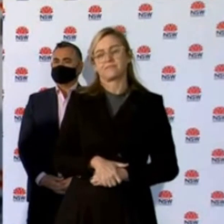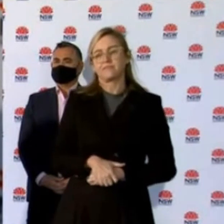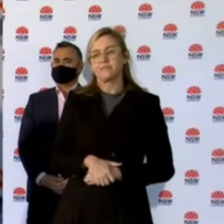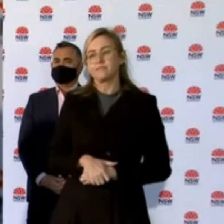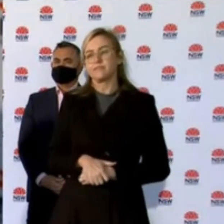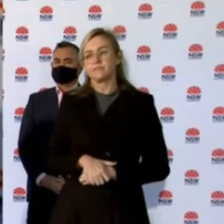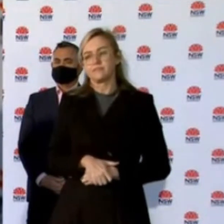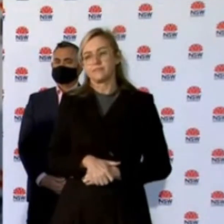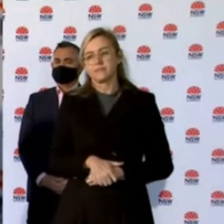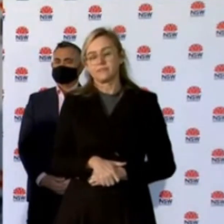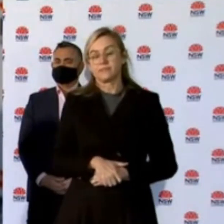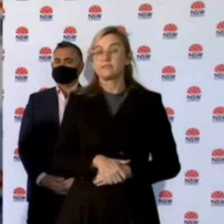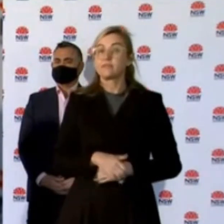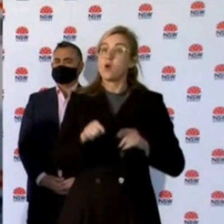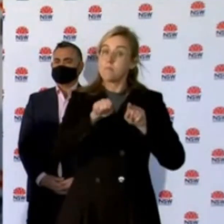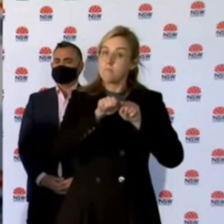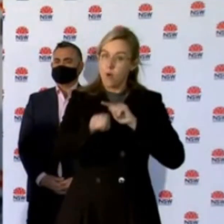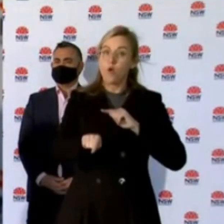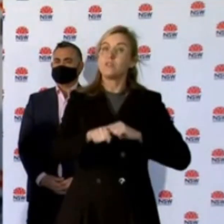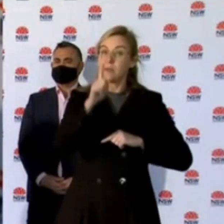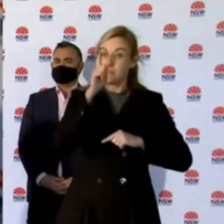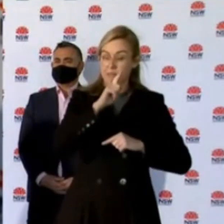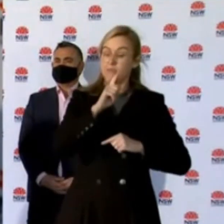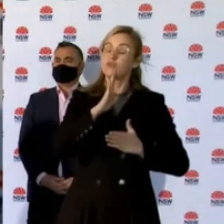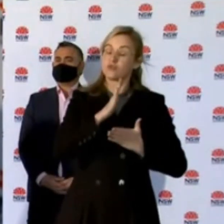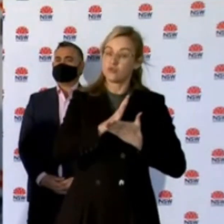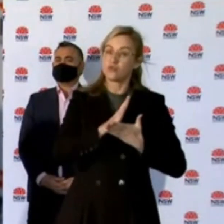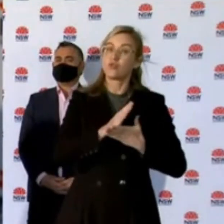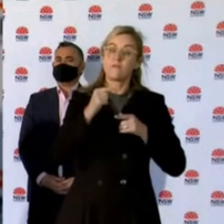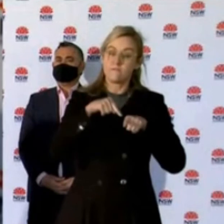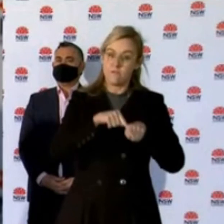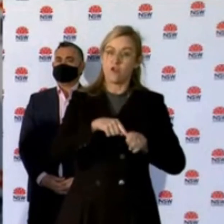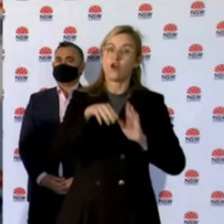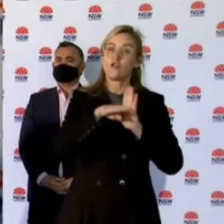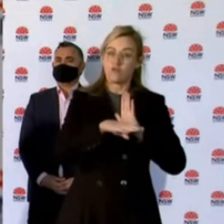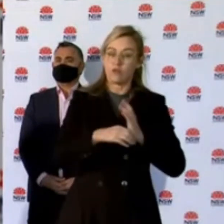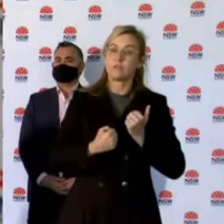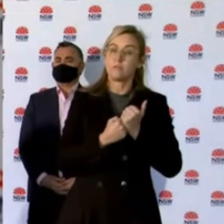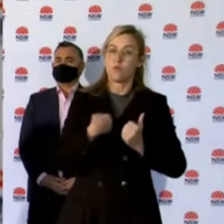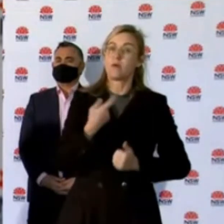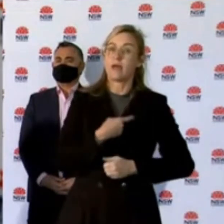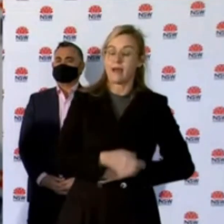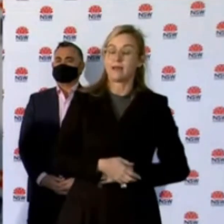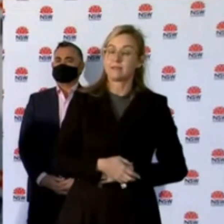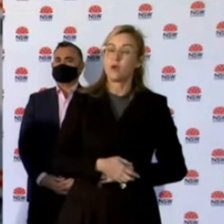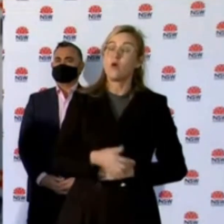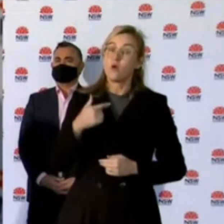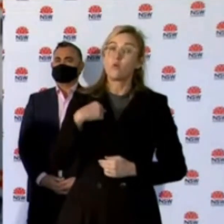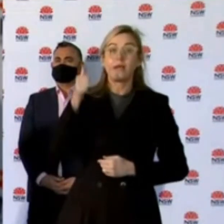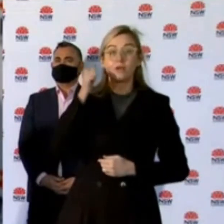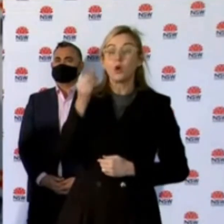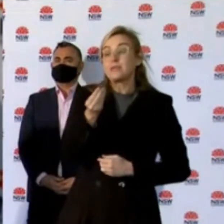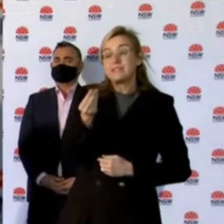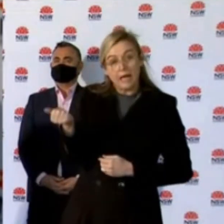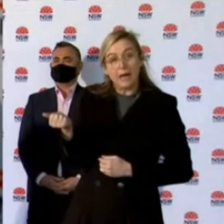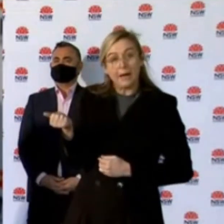our citizens who've really stepped up and supported what we're doing, and we appreciate there'll always be people that don't